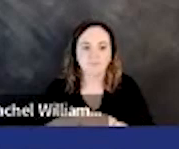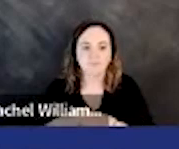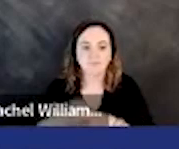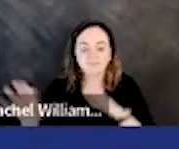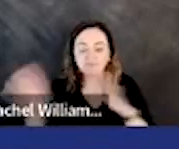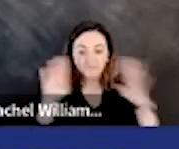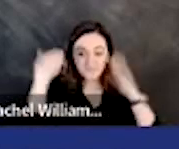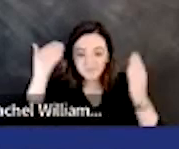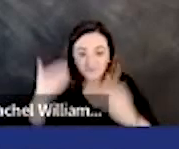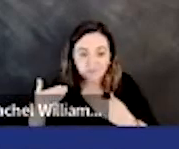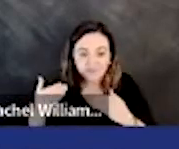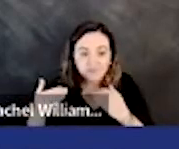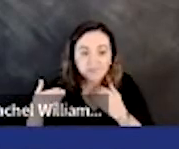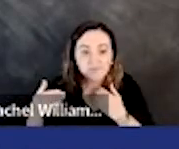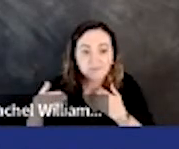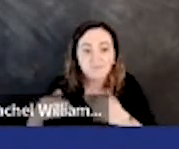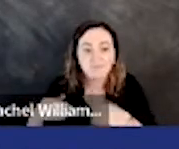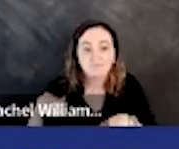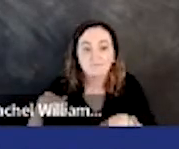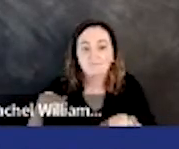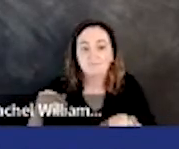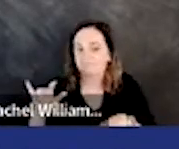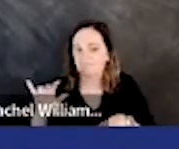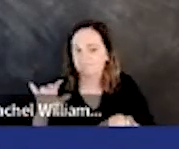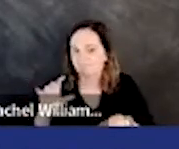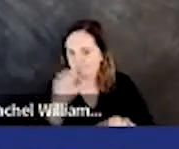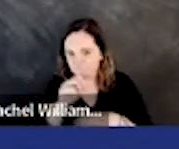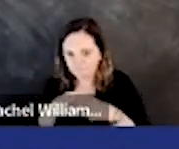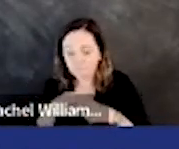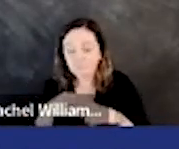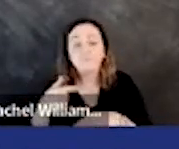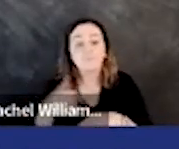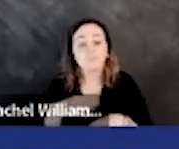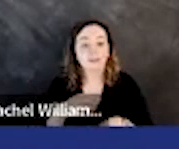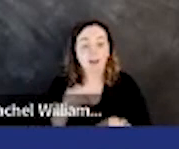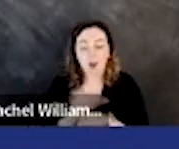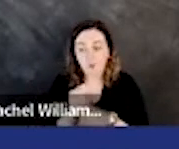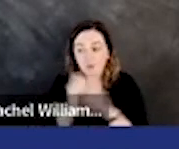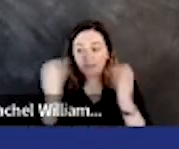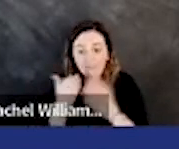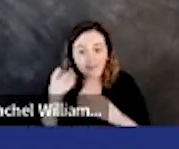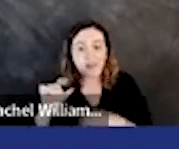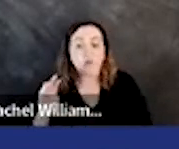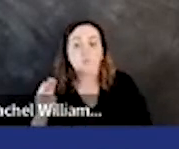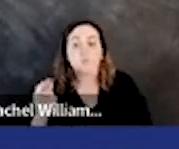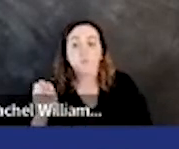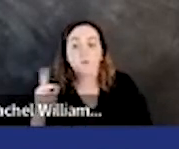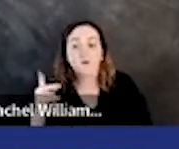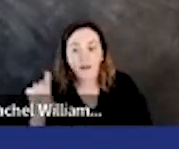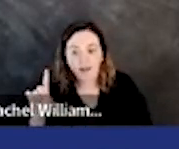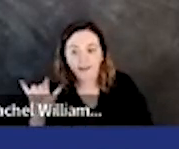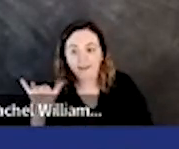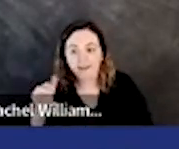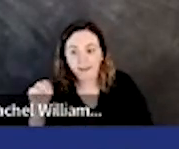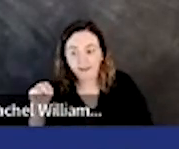Hello, my name is Sophia Gutierrez, and I'm a staff member at the Moorhead Kane Foundation. As you may know, the